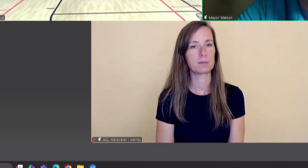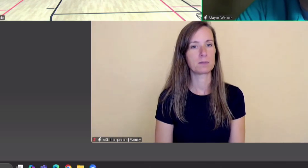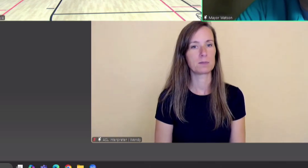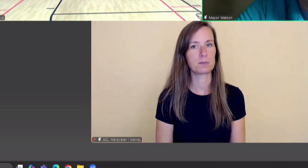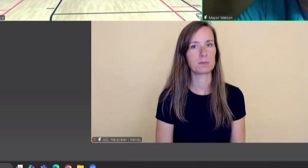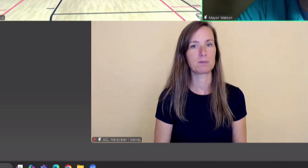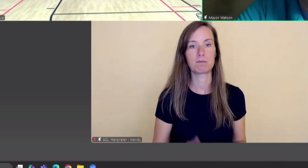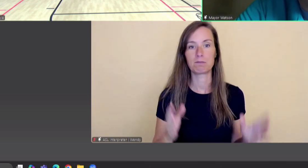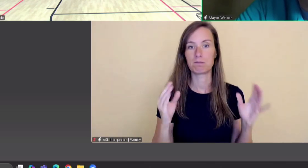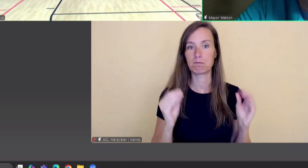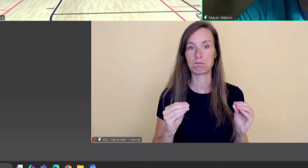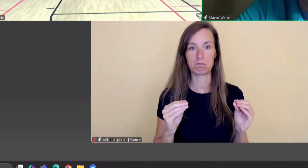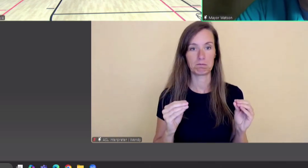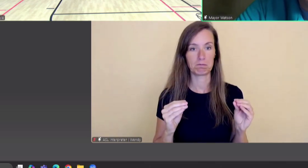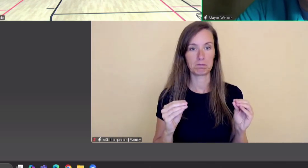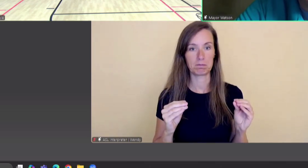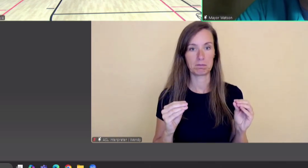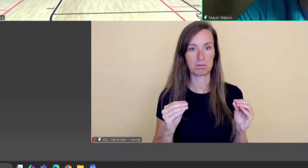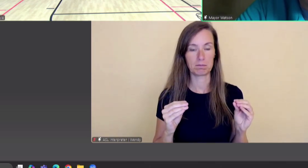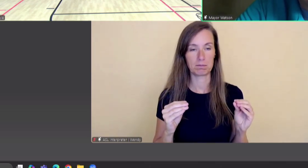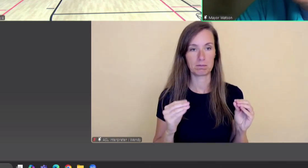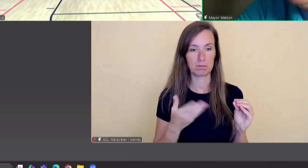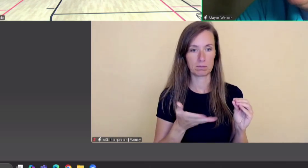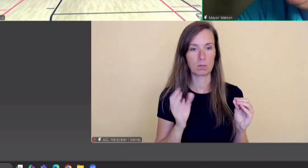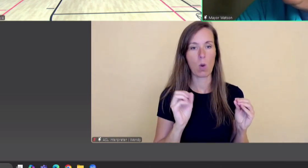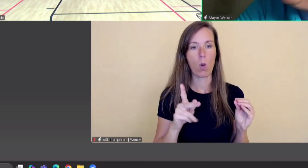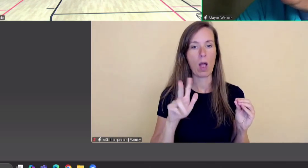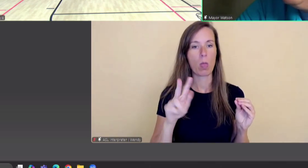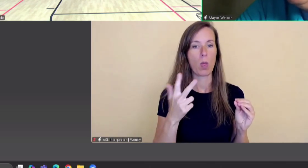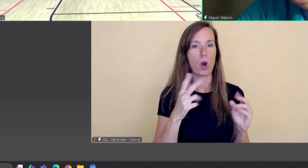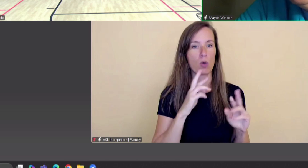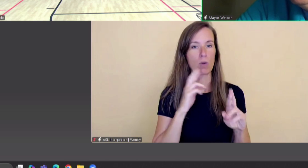Hearing none, the third report is Planning Board.